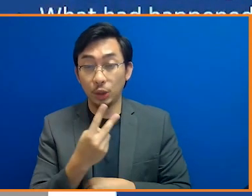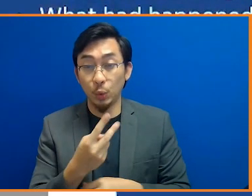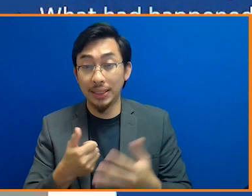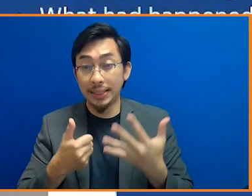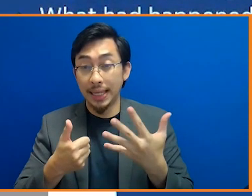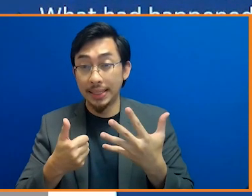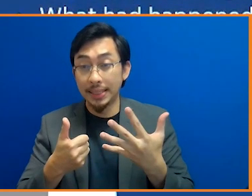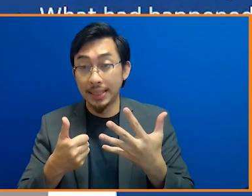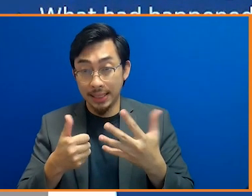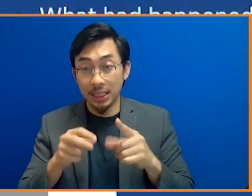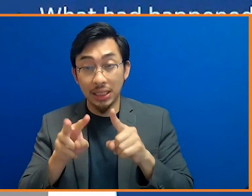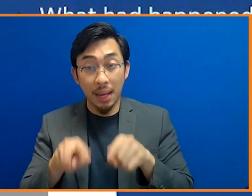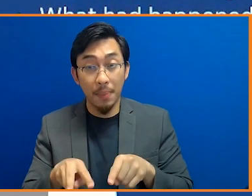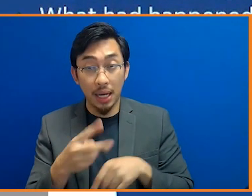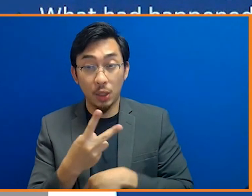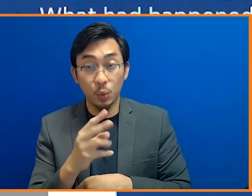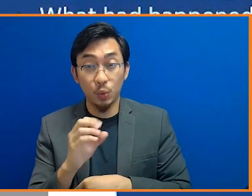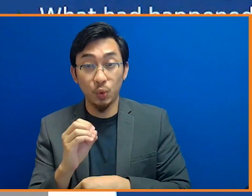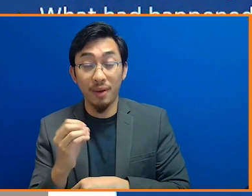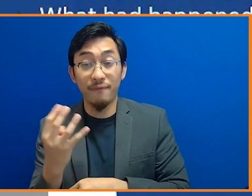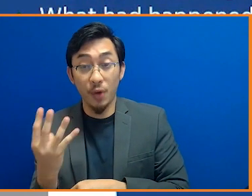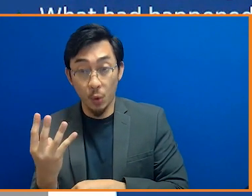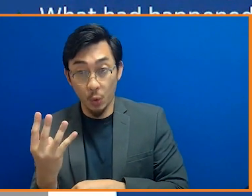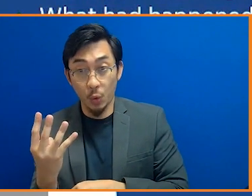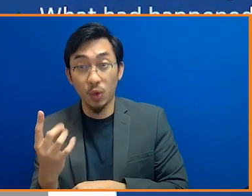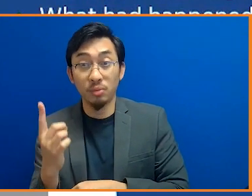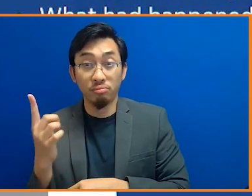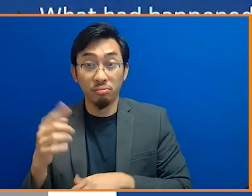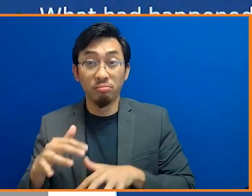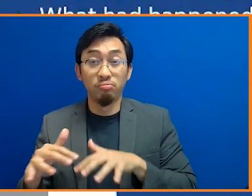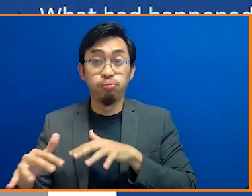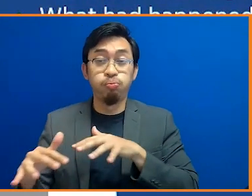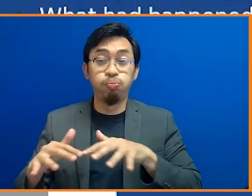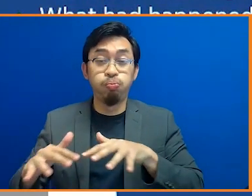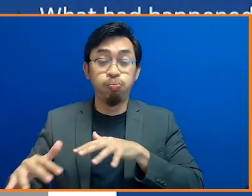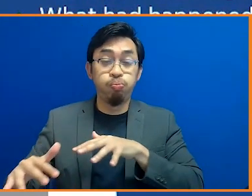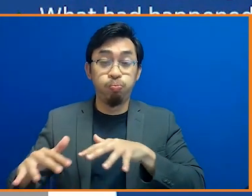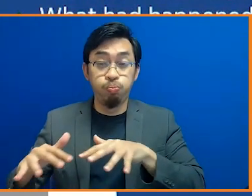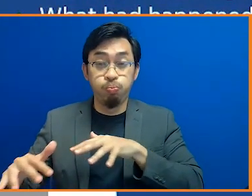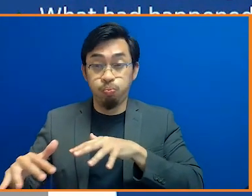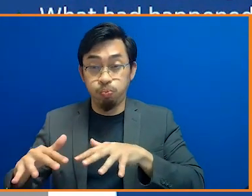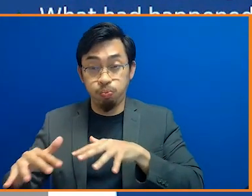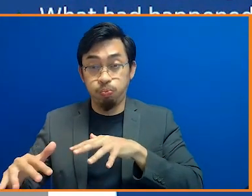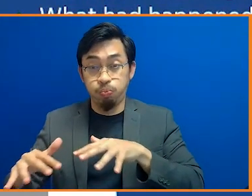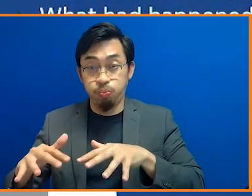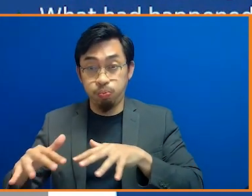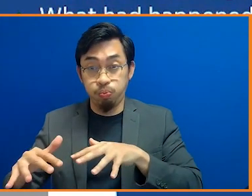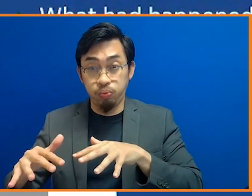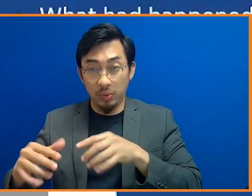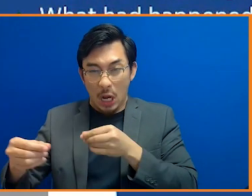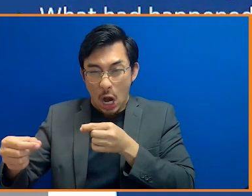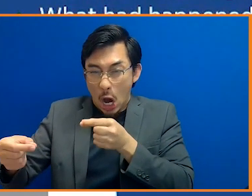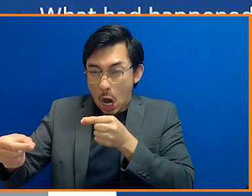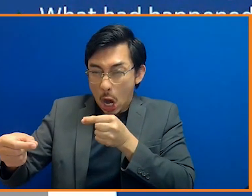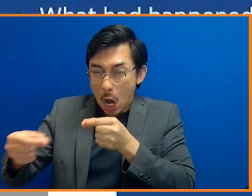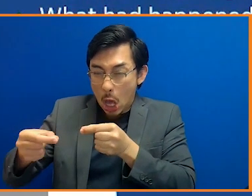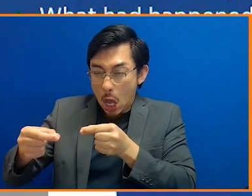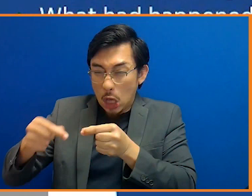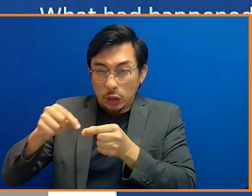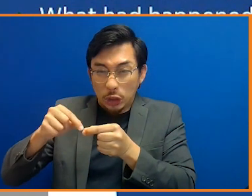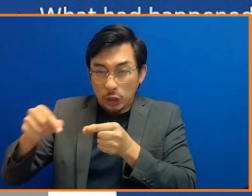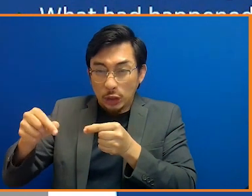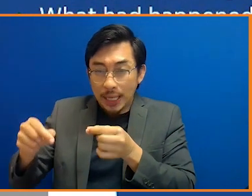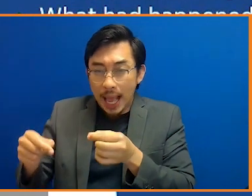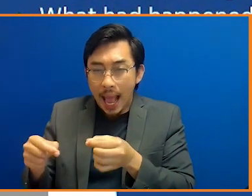on 26 December 2004. The epicenter of the earthquake is very close